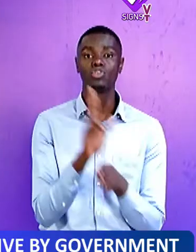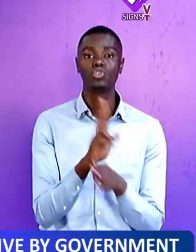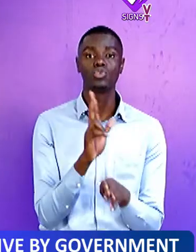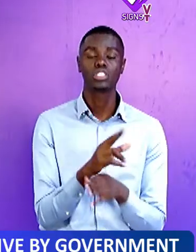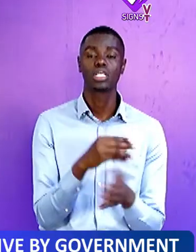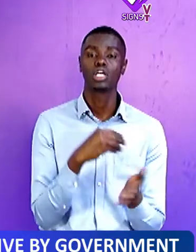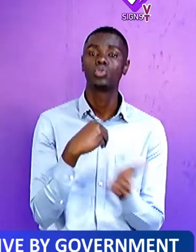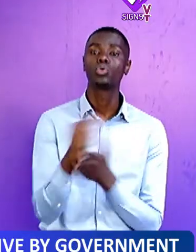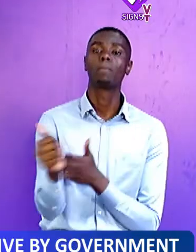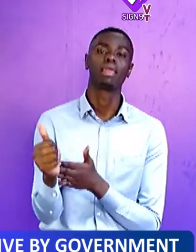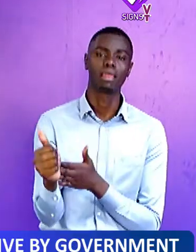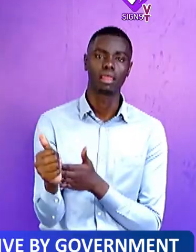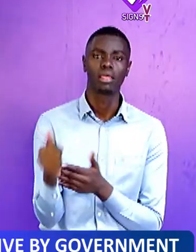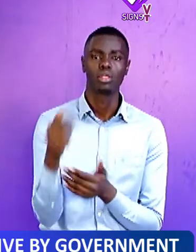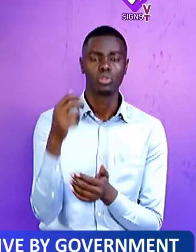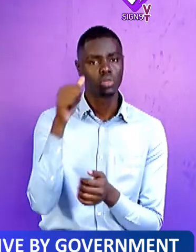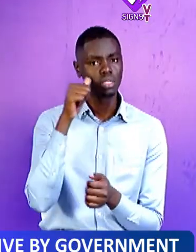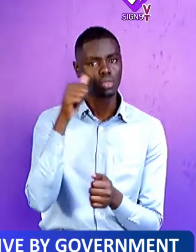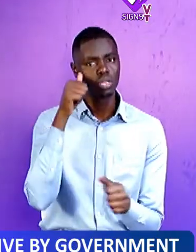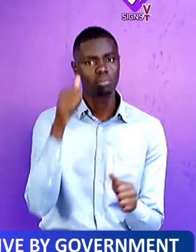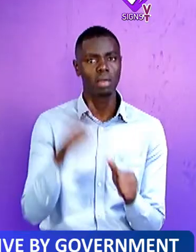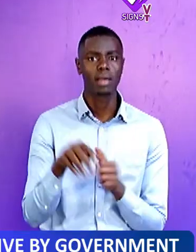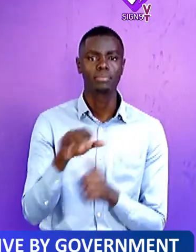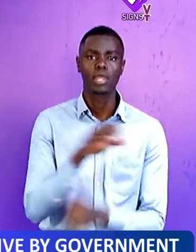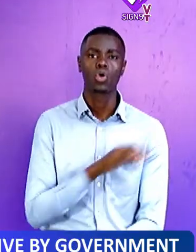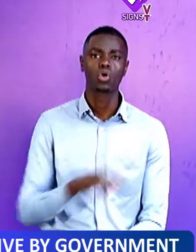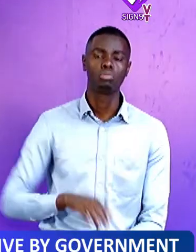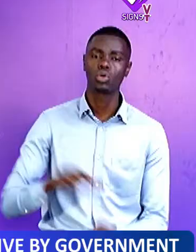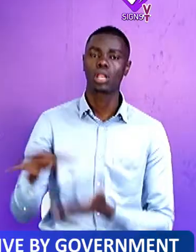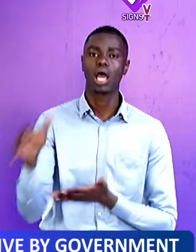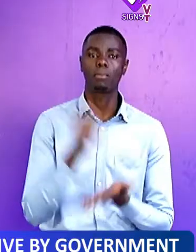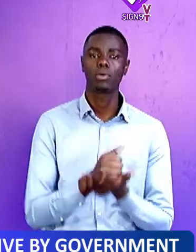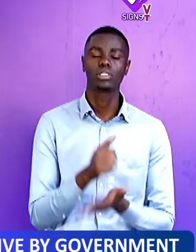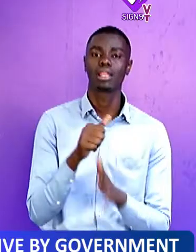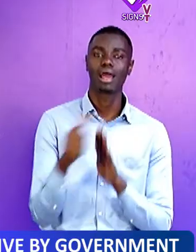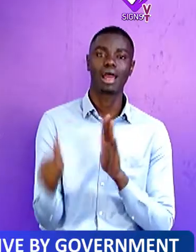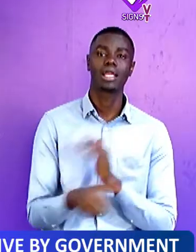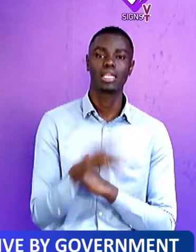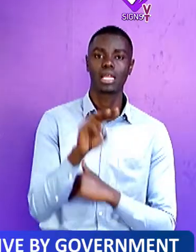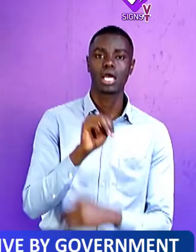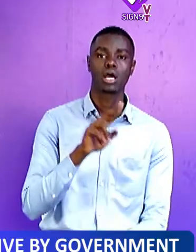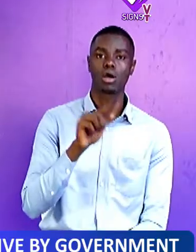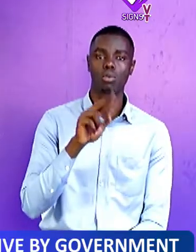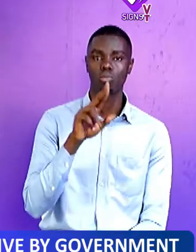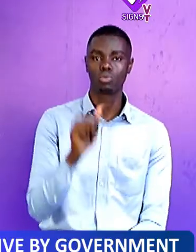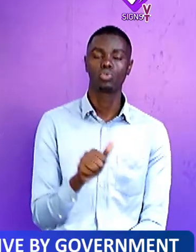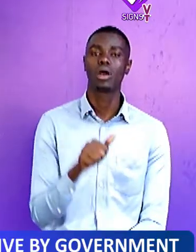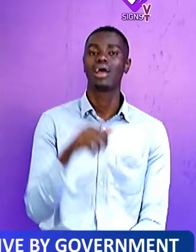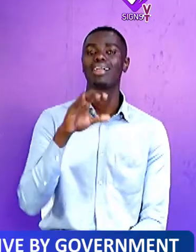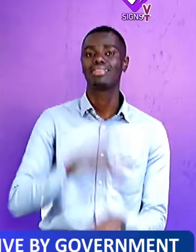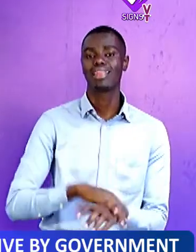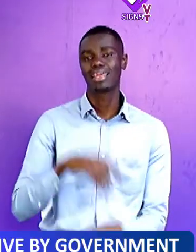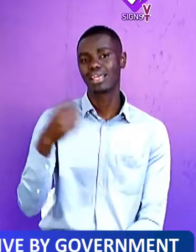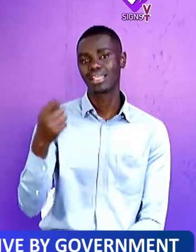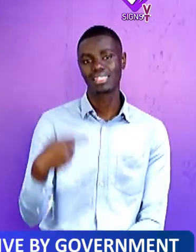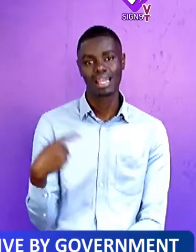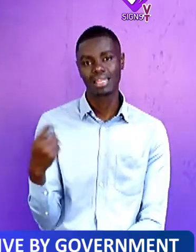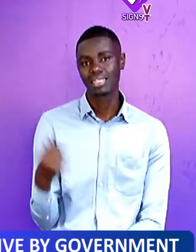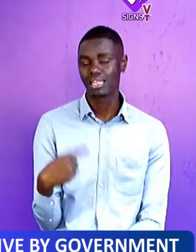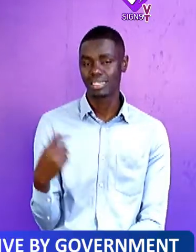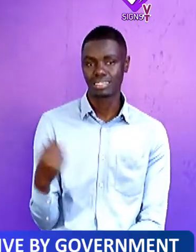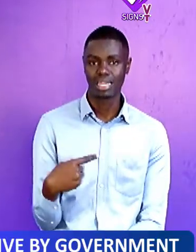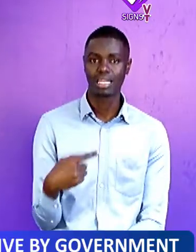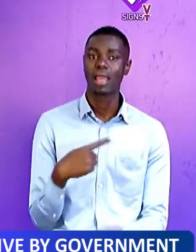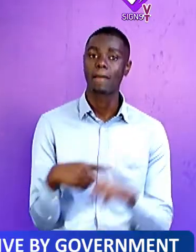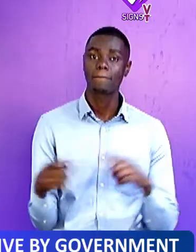them. Remember the commission appointed under Professor Mutua, they already have a job, they're earning a salary as from the day they are appointed, isn't it? But